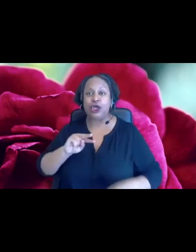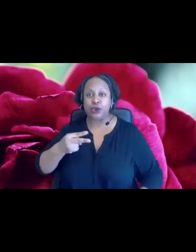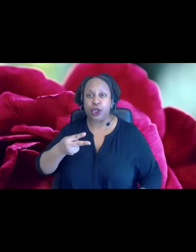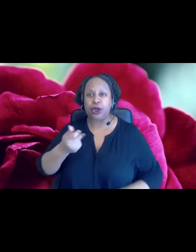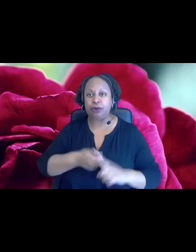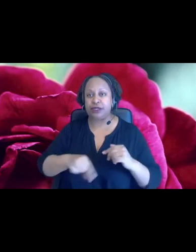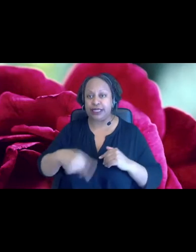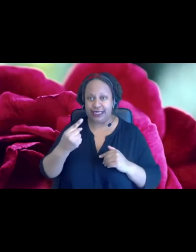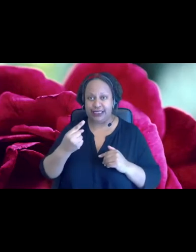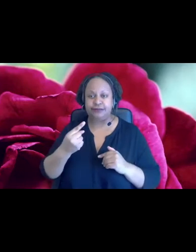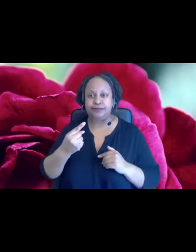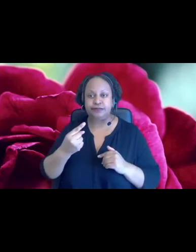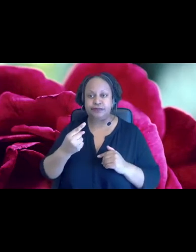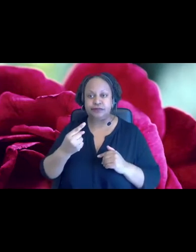day